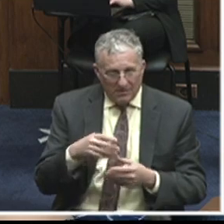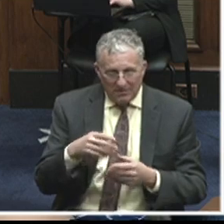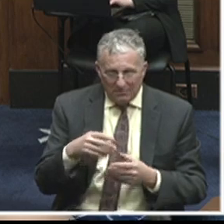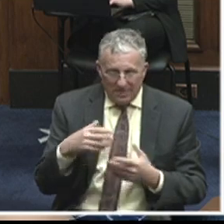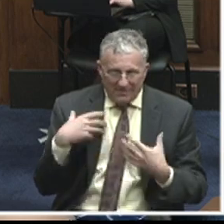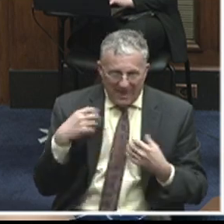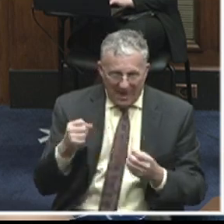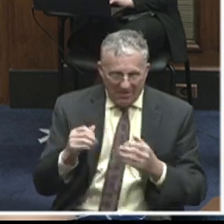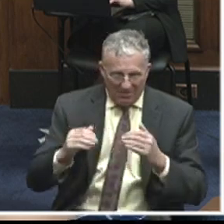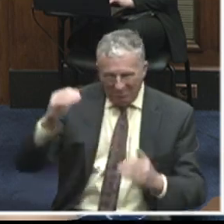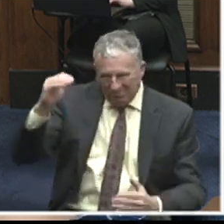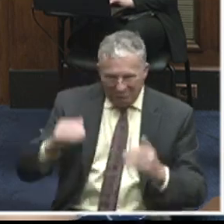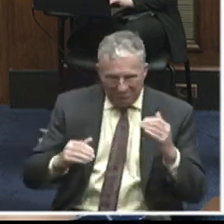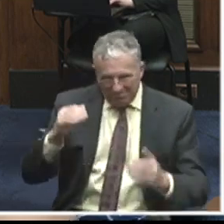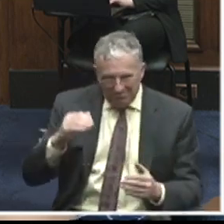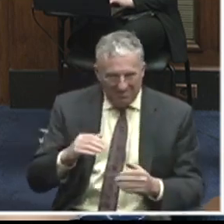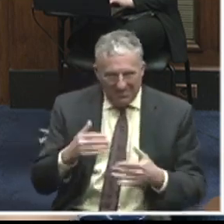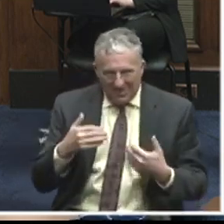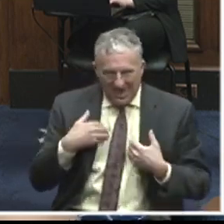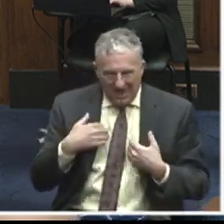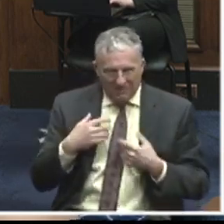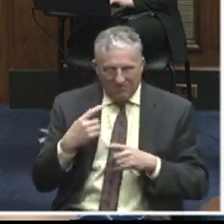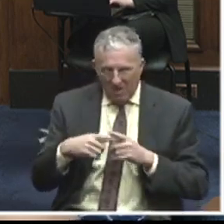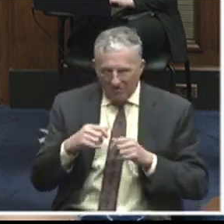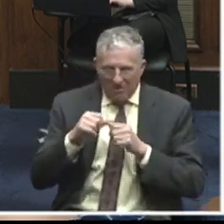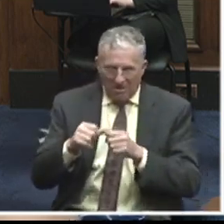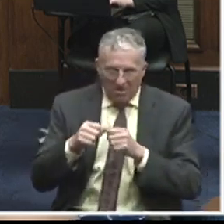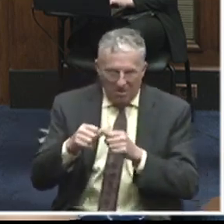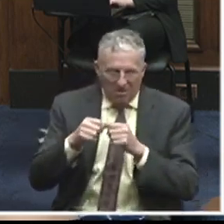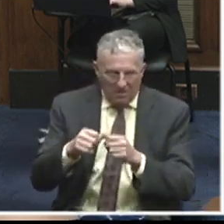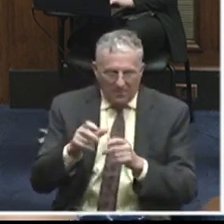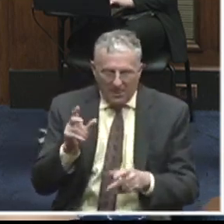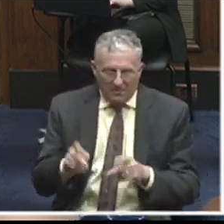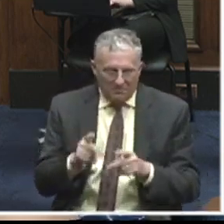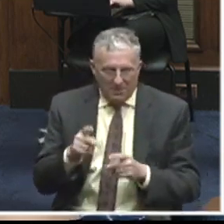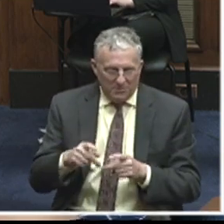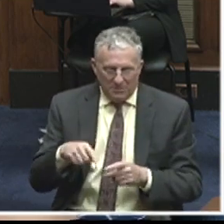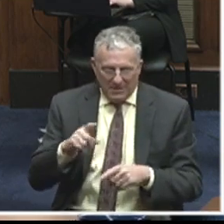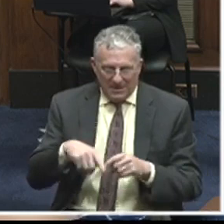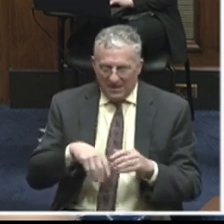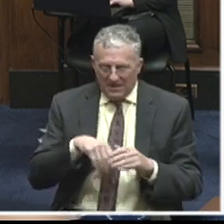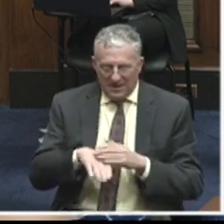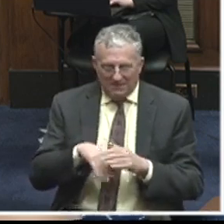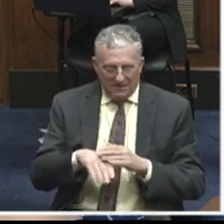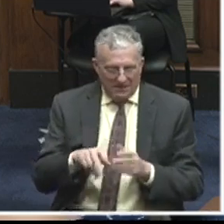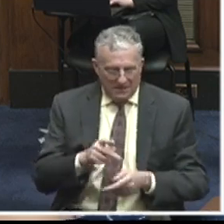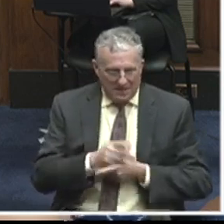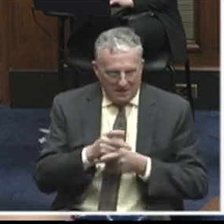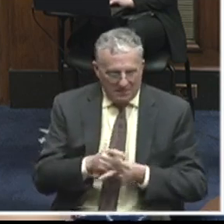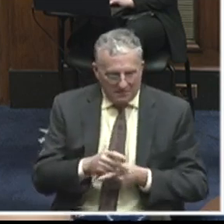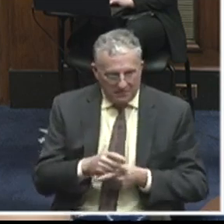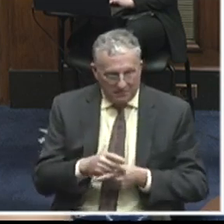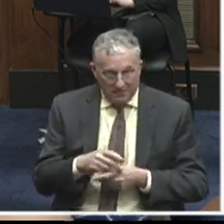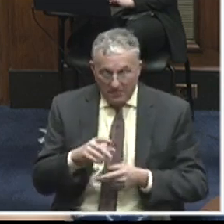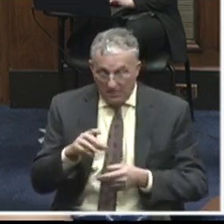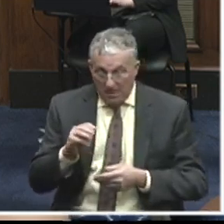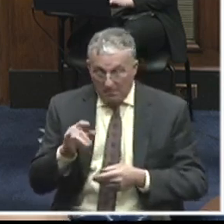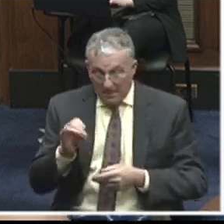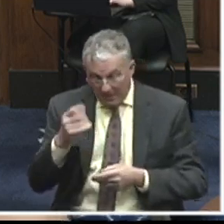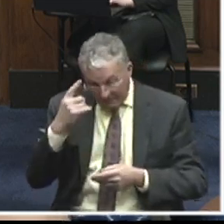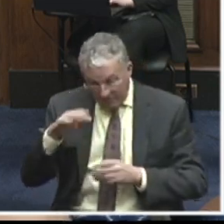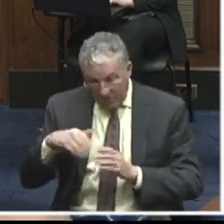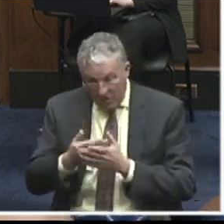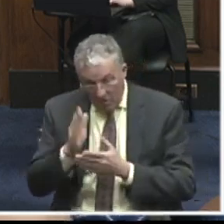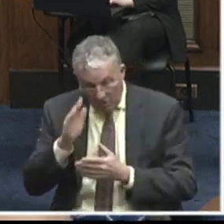inequities exist and they're perpetuated because people from these communities are unable to access care. So I think Medicare for All will provide